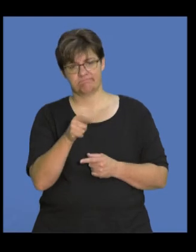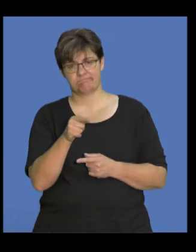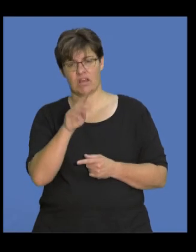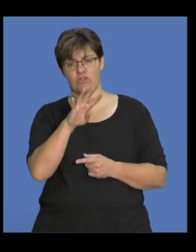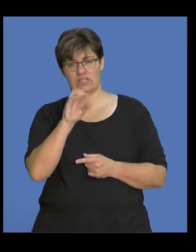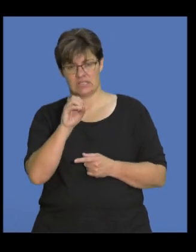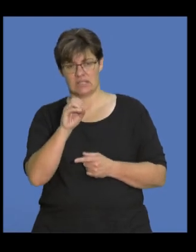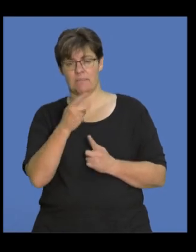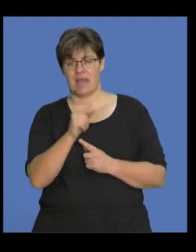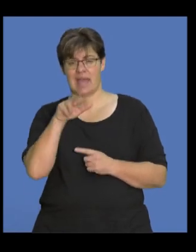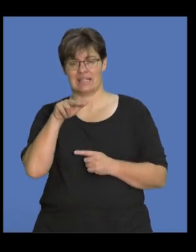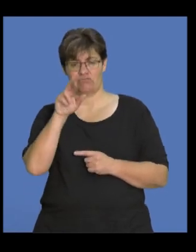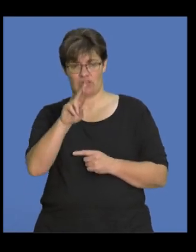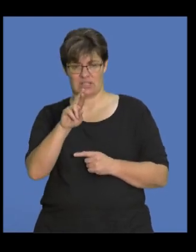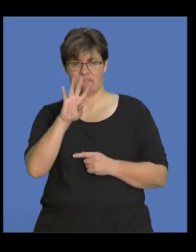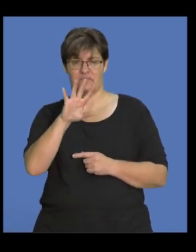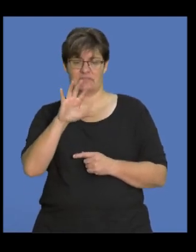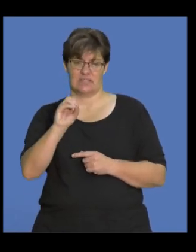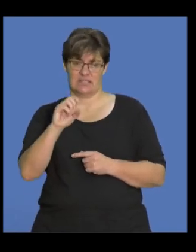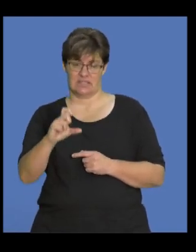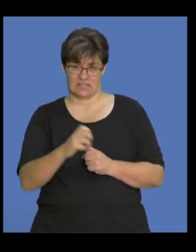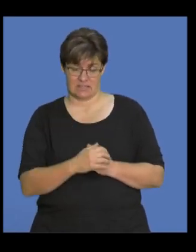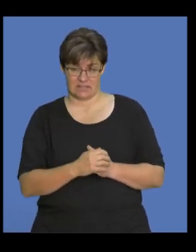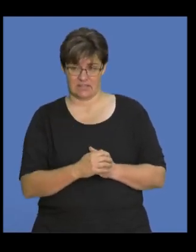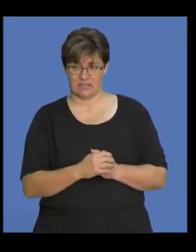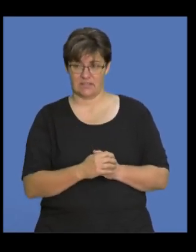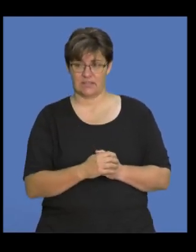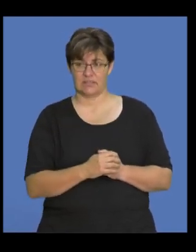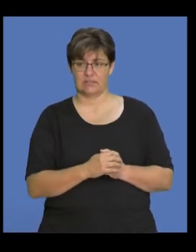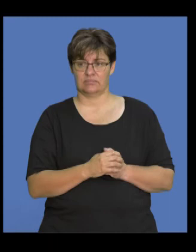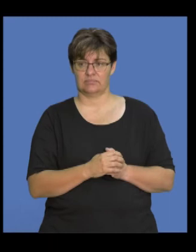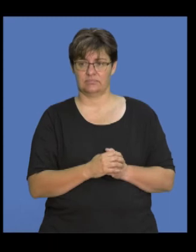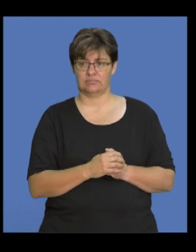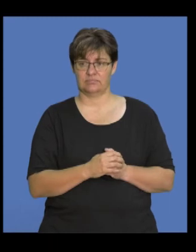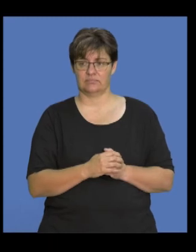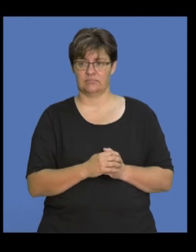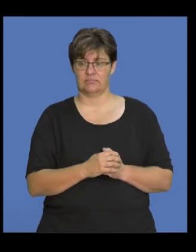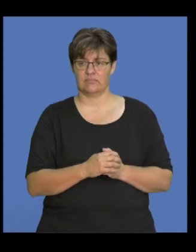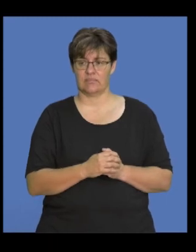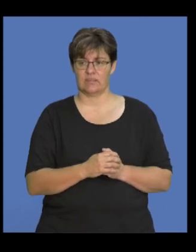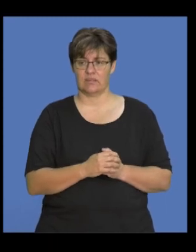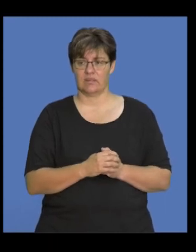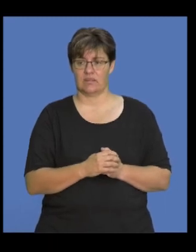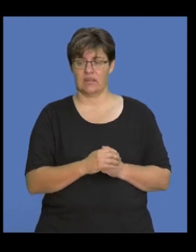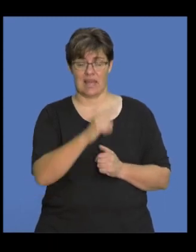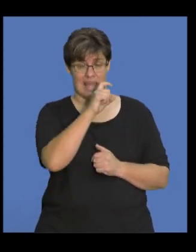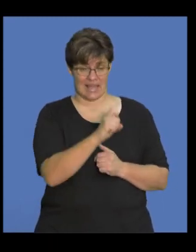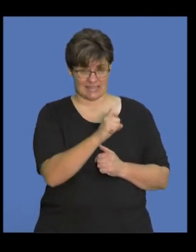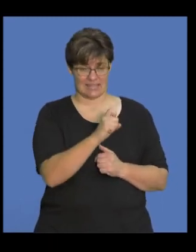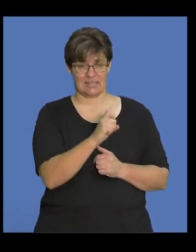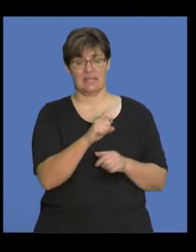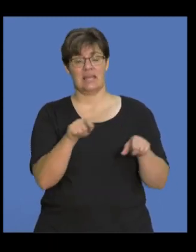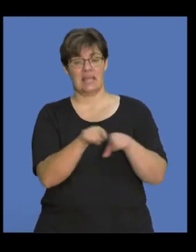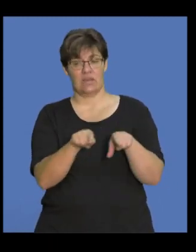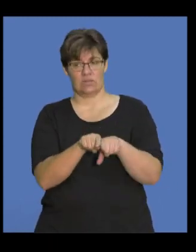the 18 rands and 50 cents. So this will be 18 rands and 50 cents X, and it will be